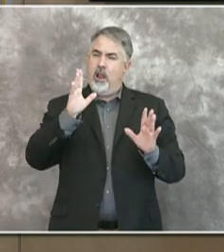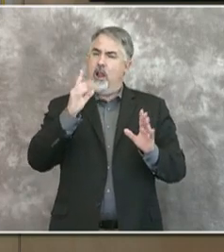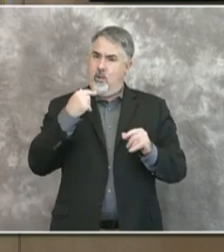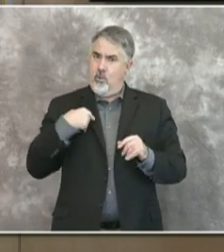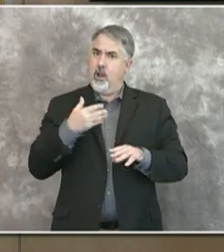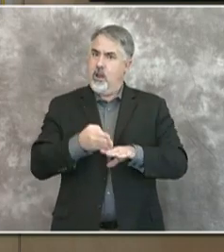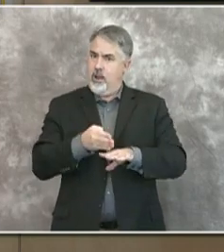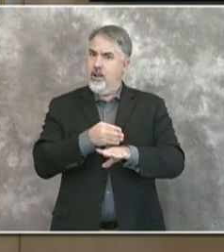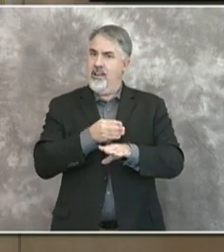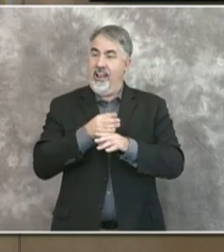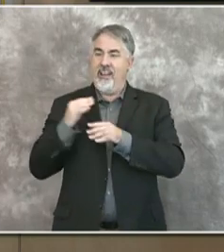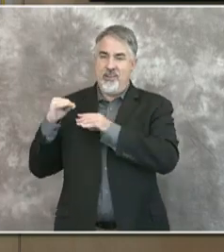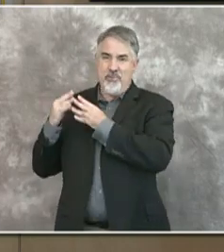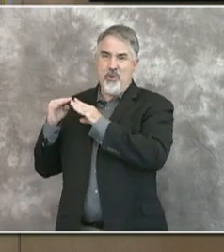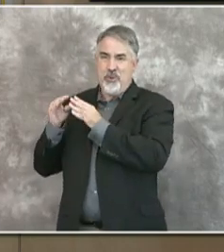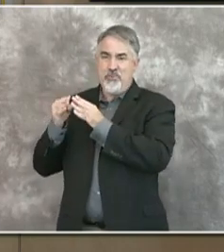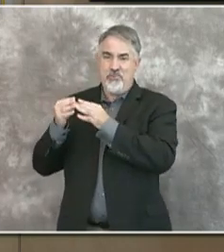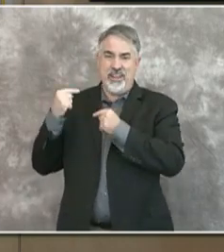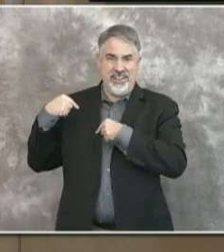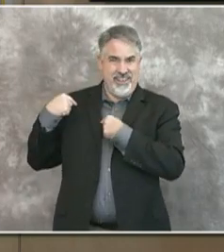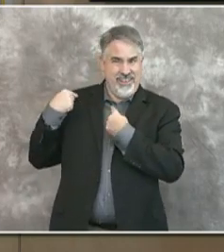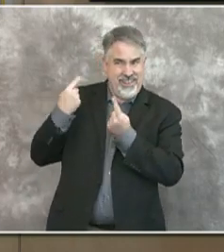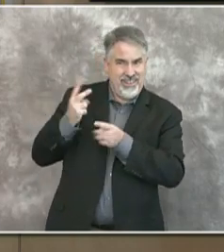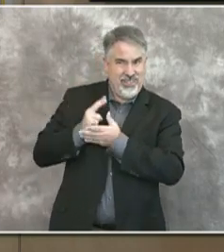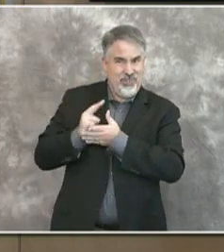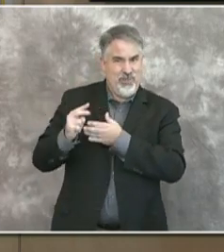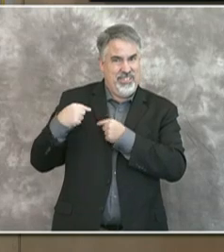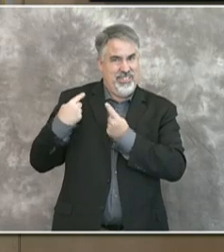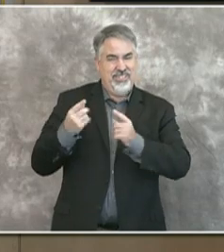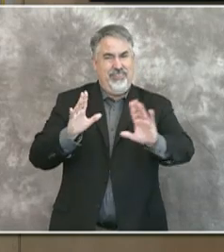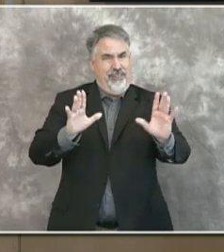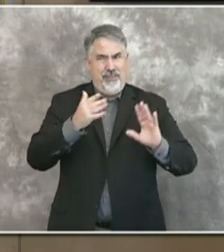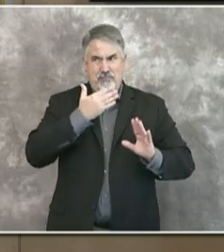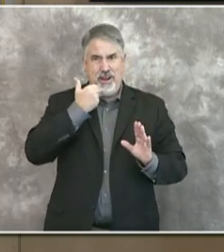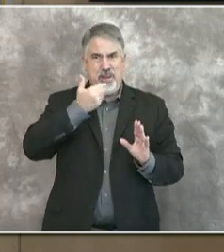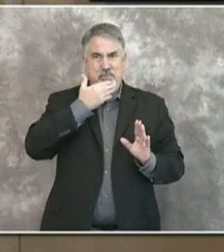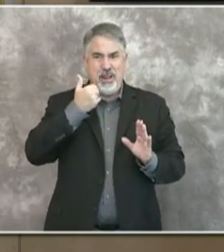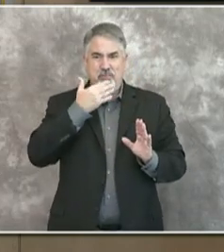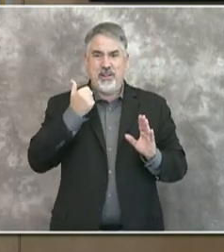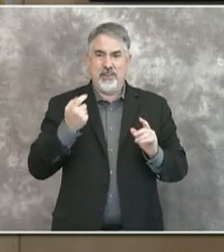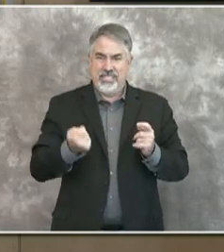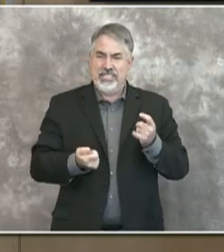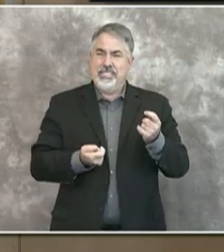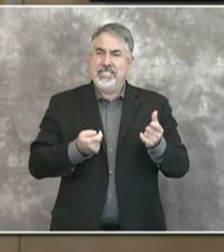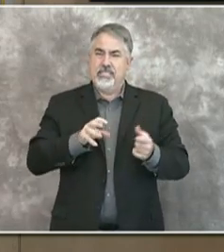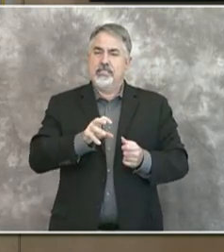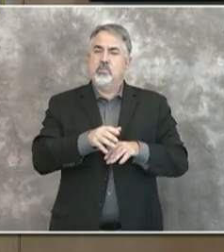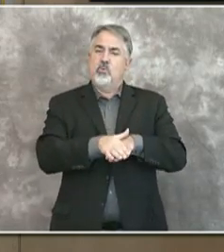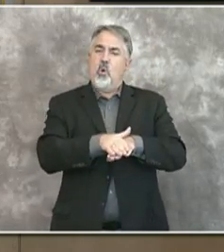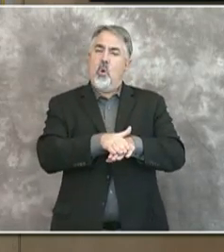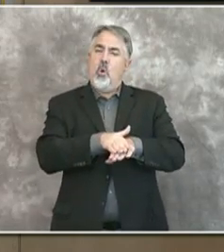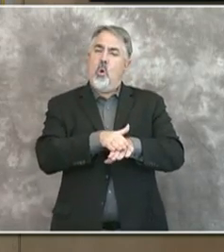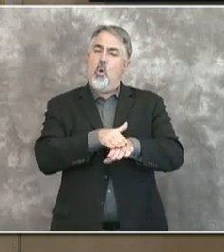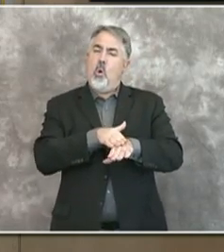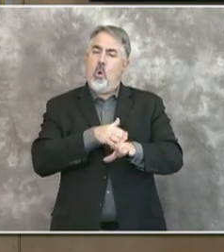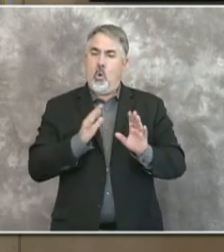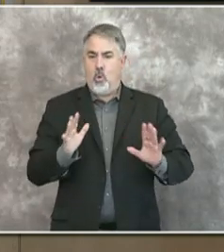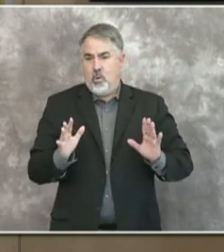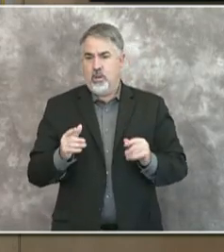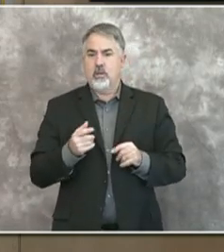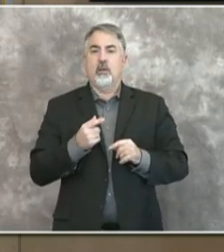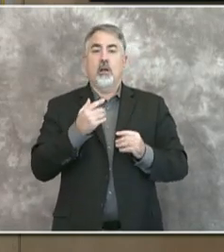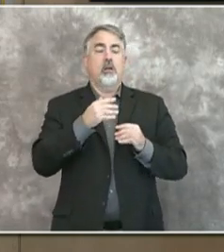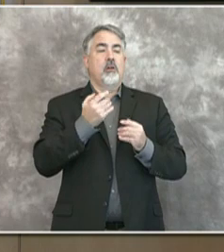far in these past 2 weeks. We have started turning the dial, we have started easing restrictions. To date, we have